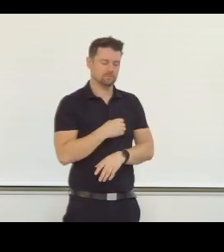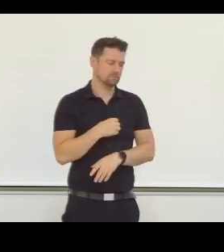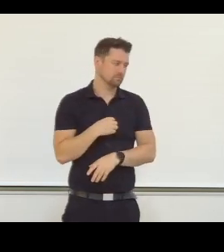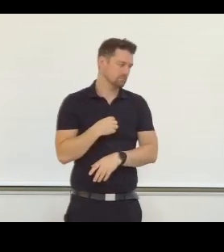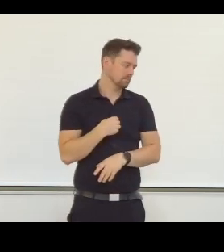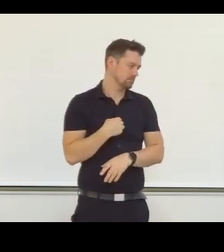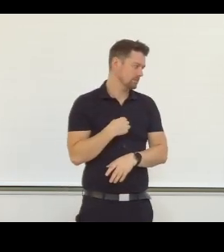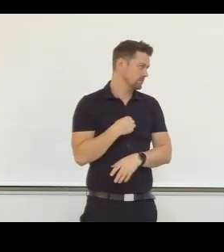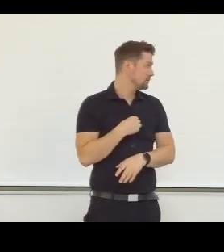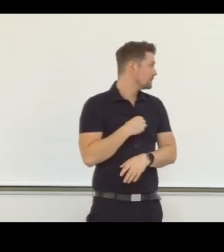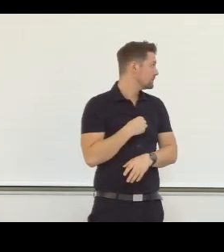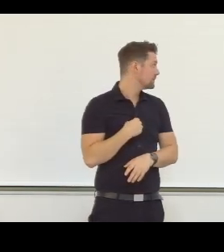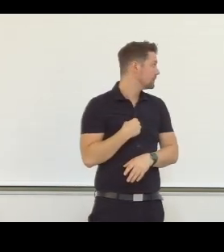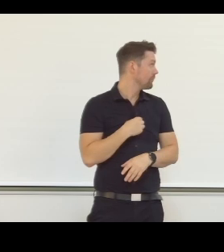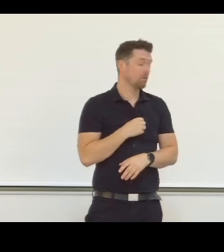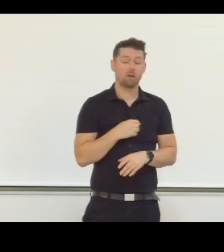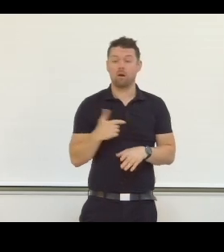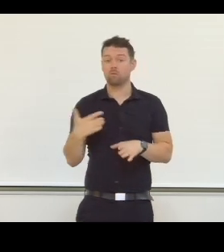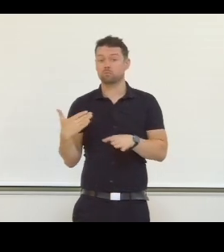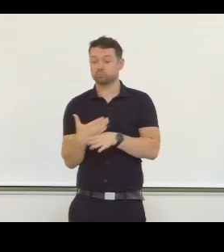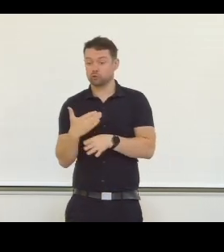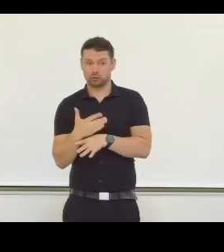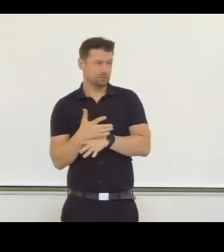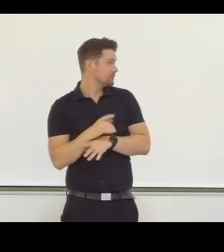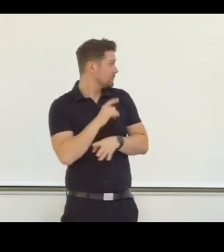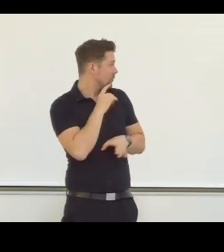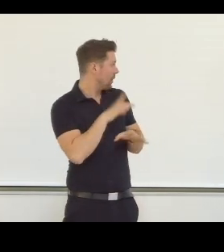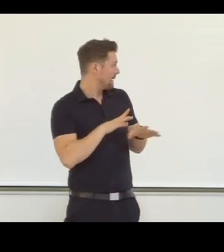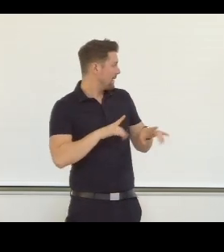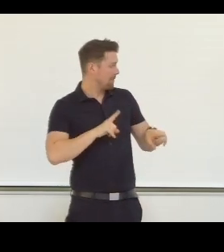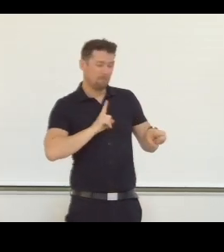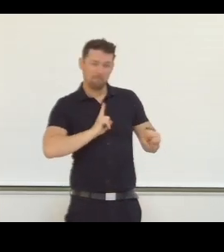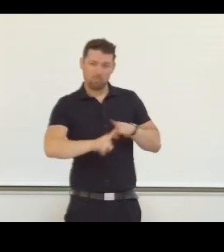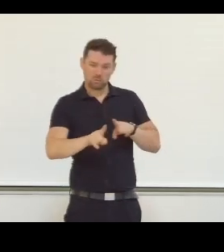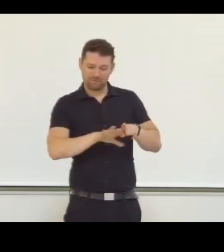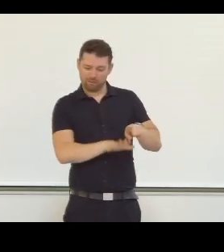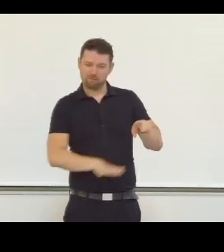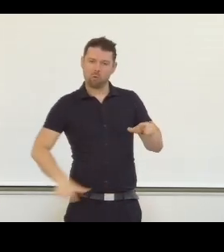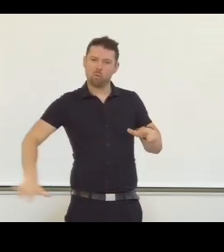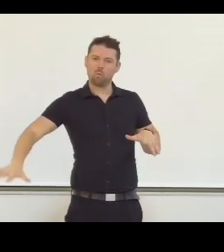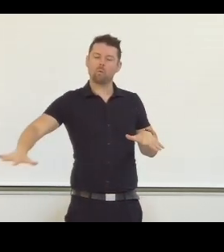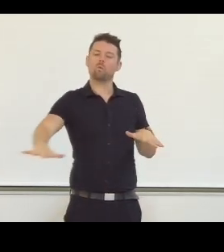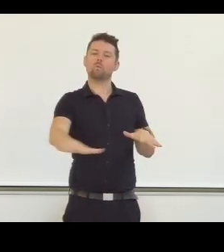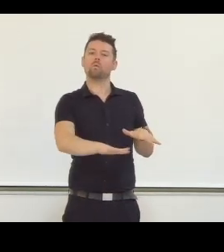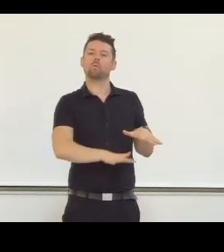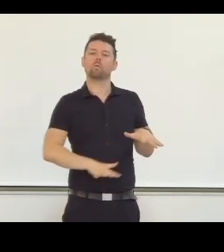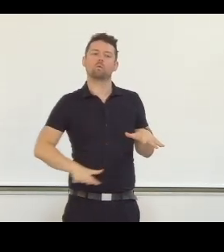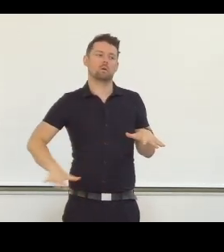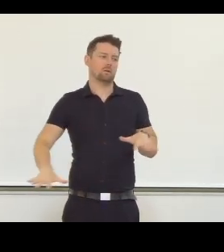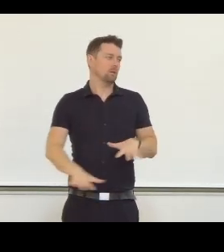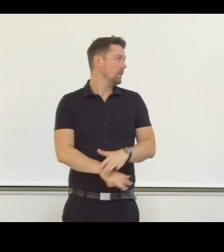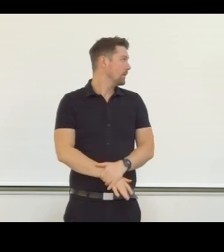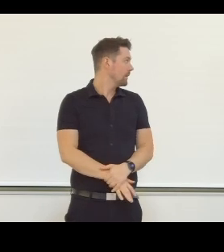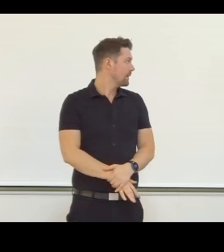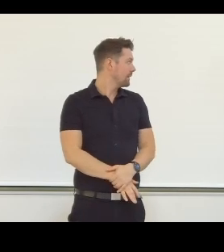And the production facility would be covering most of the floor that right now is